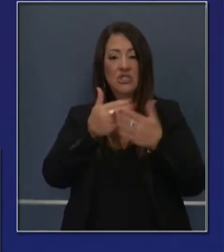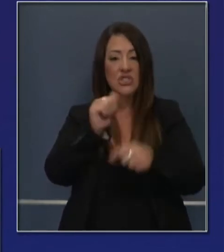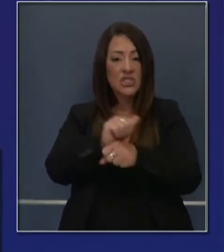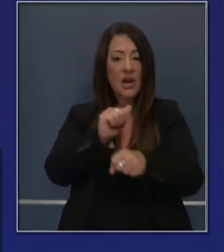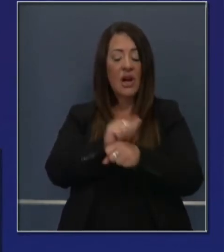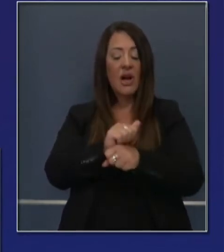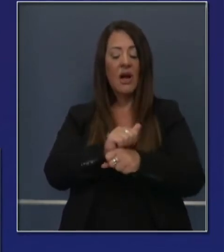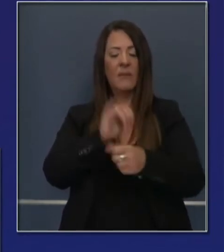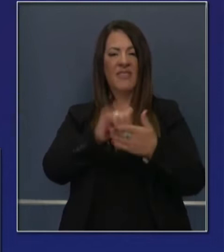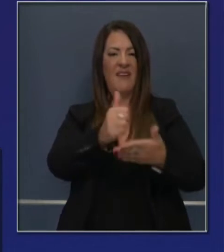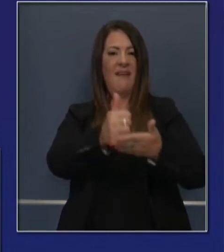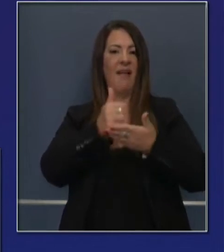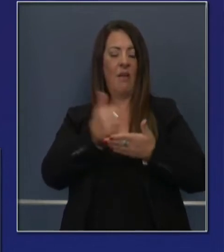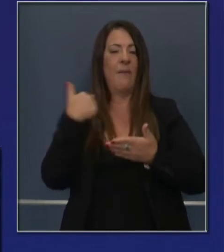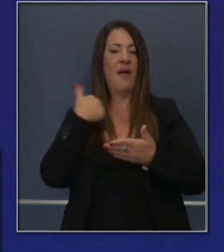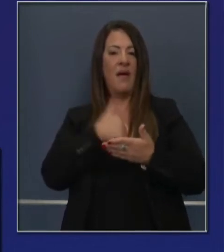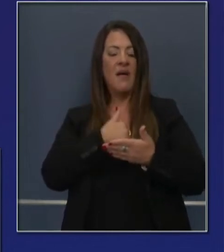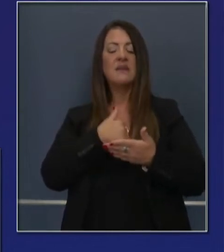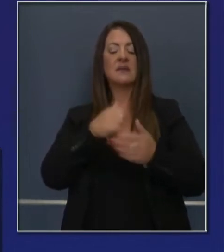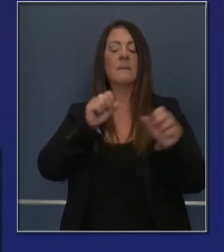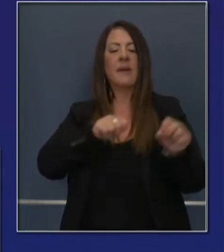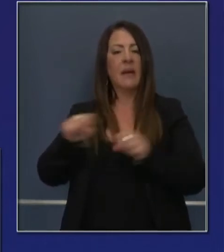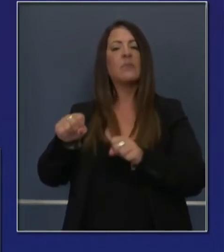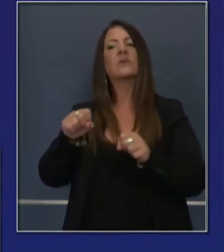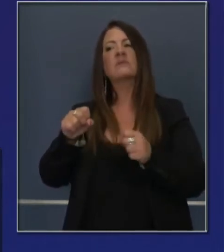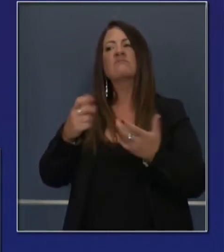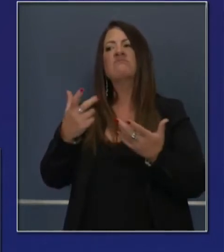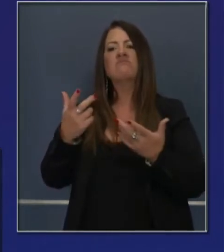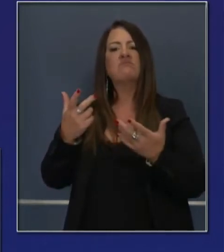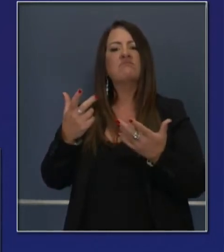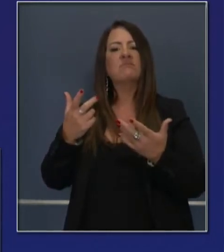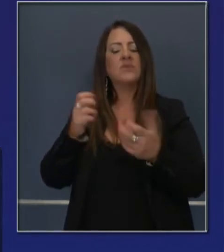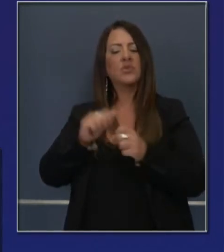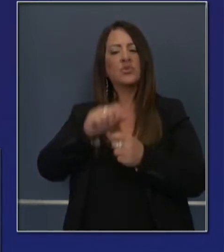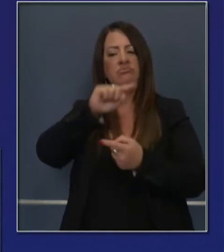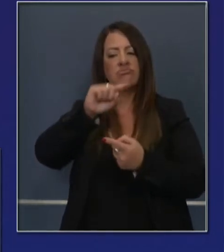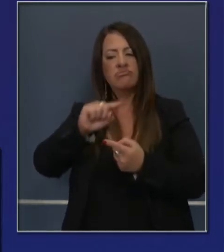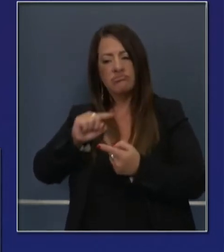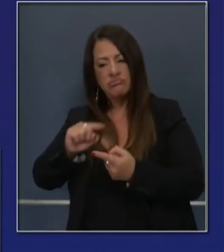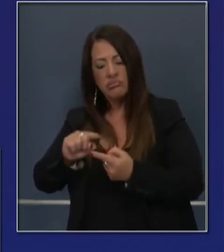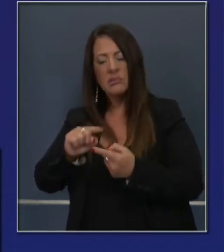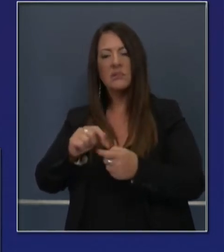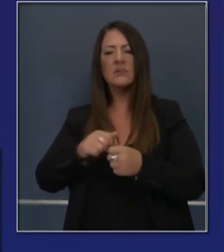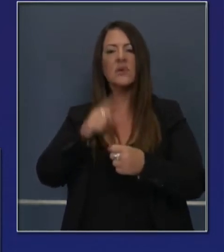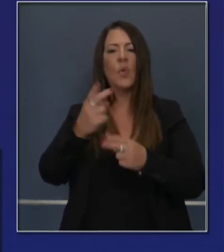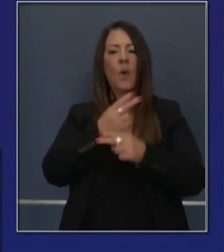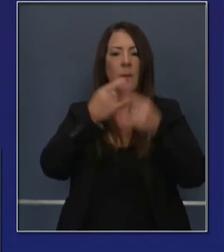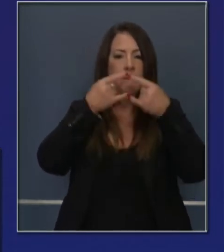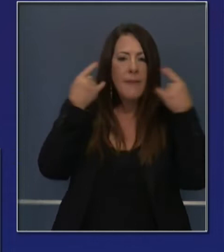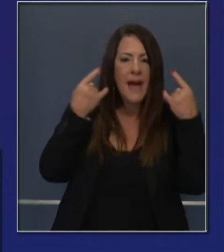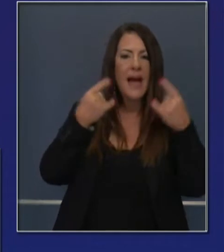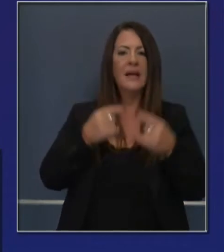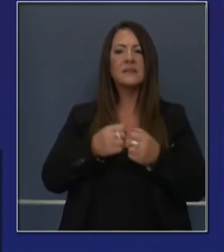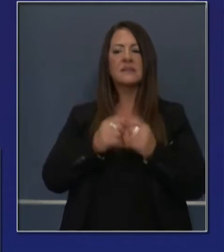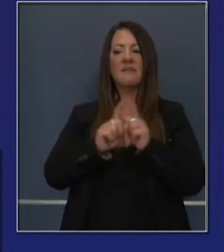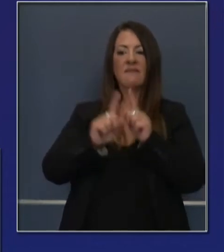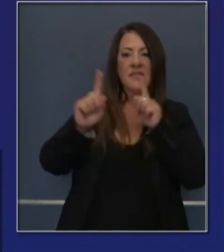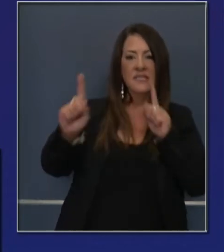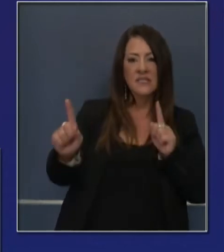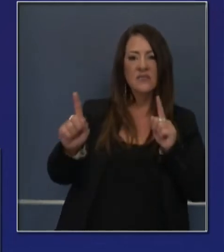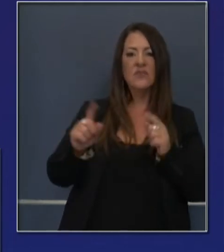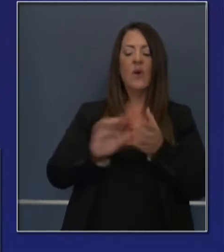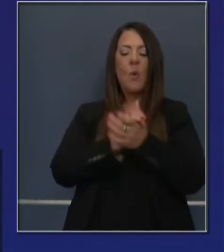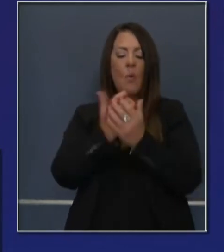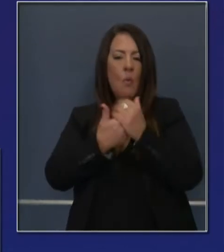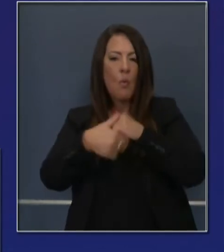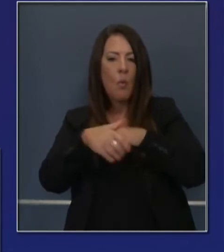latest increase in cases, and that's wearing those masks, physically distancing, washing your hands, and minimizing mixing. And I know